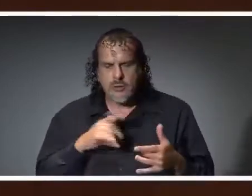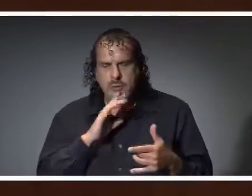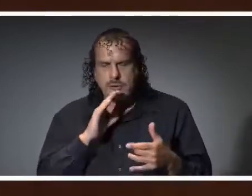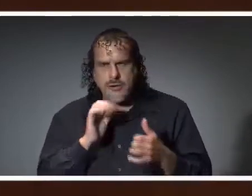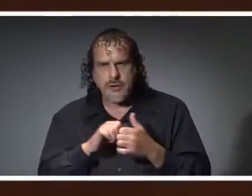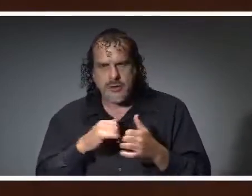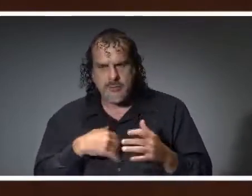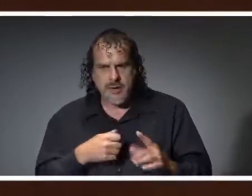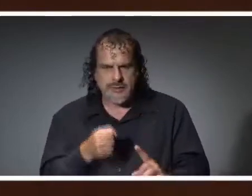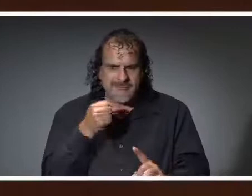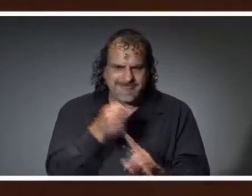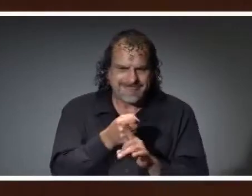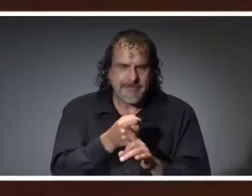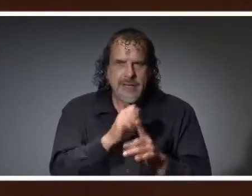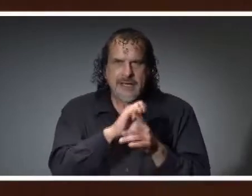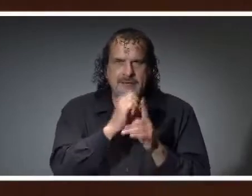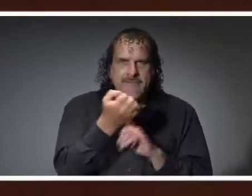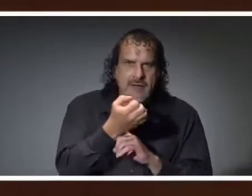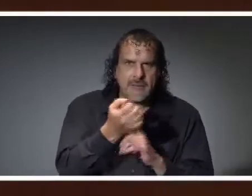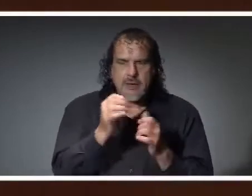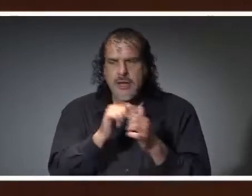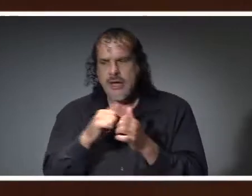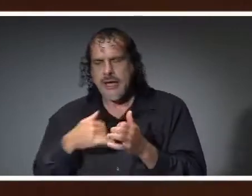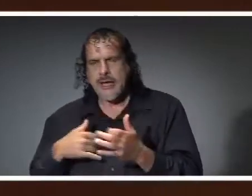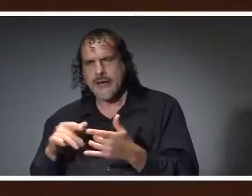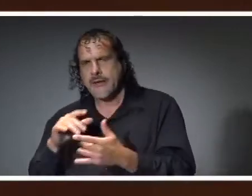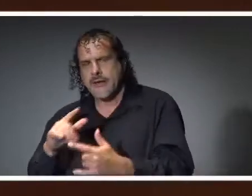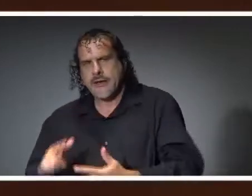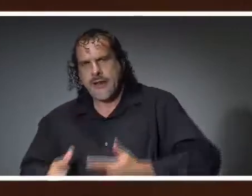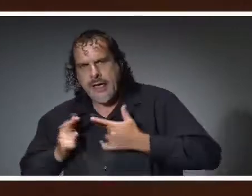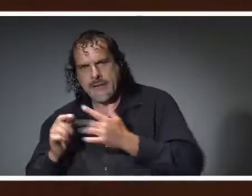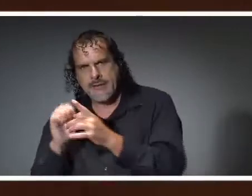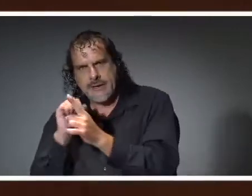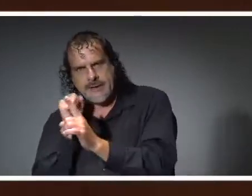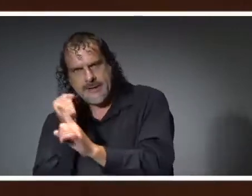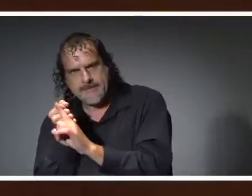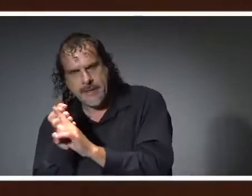Environmental Impact Statement, and that will be up for